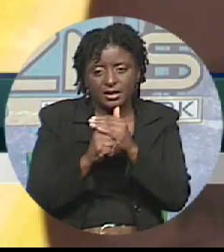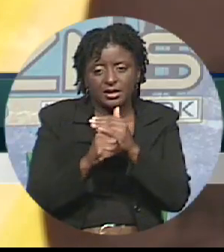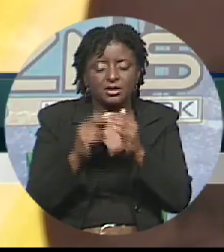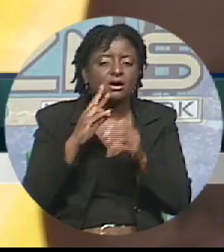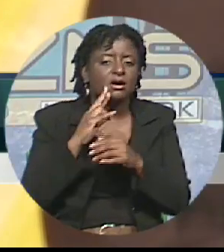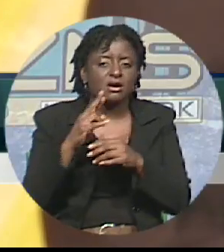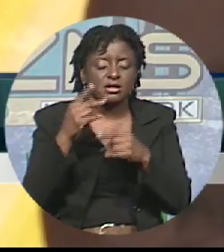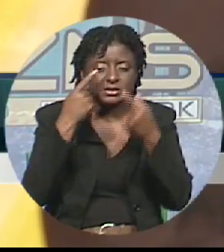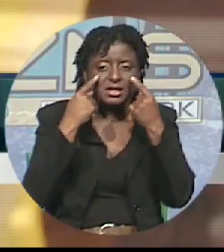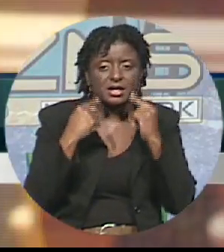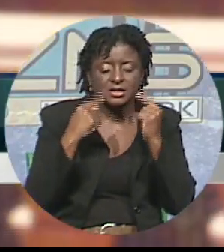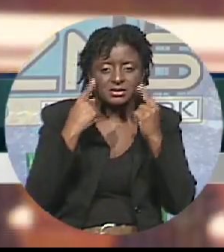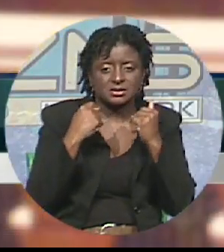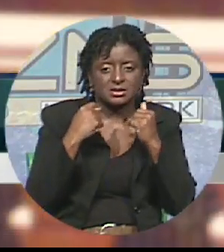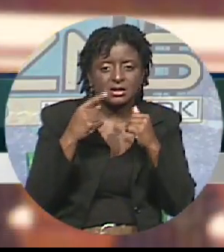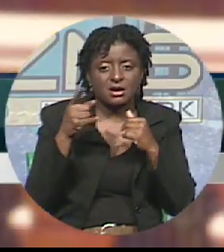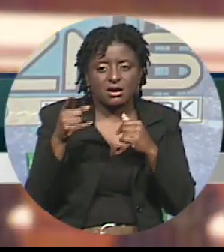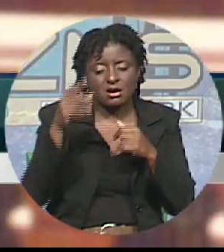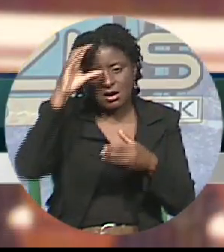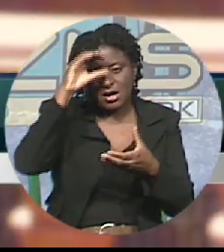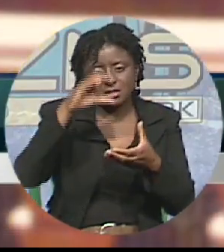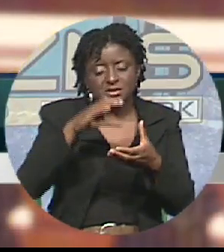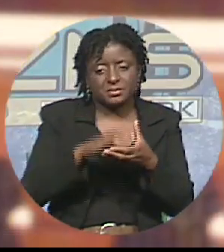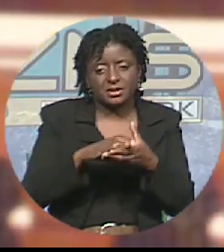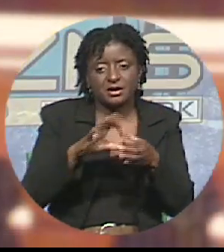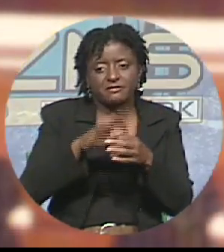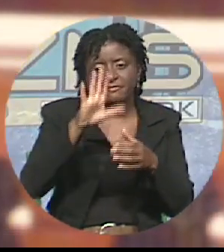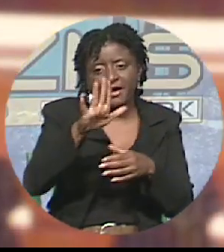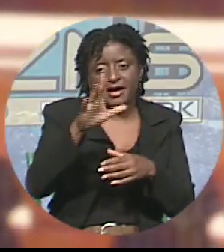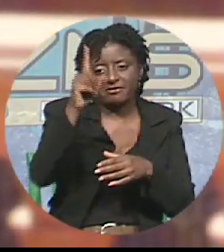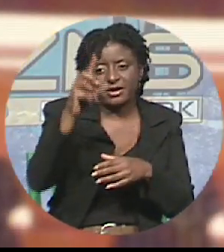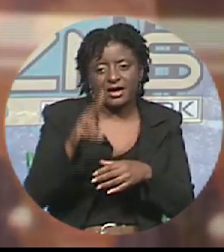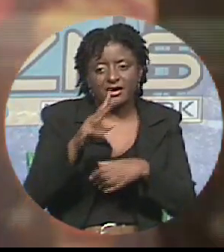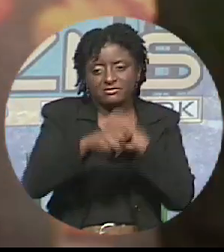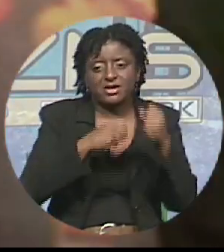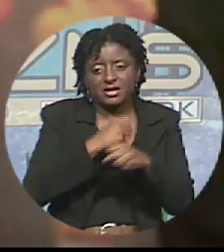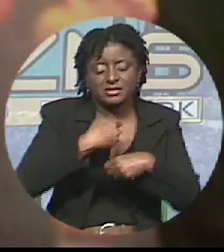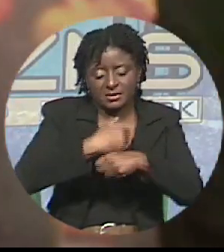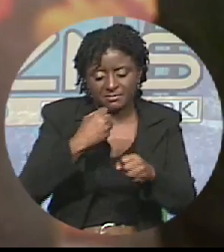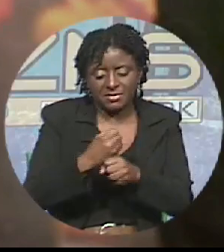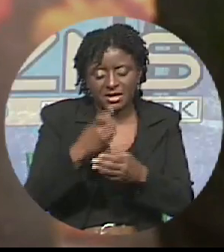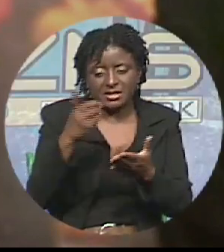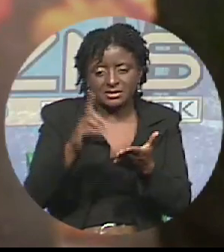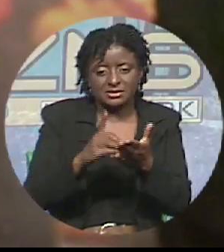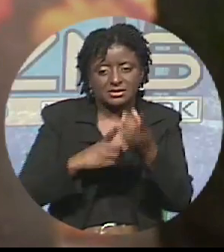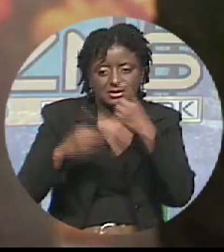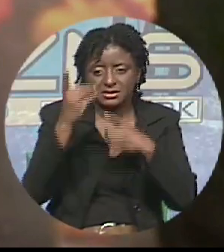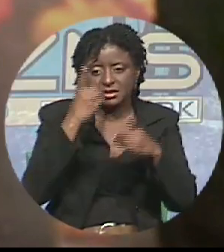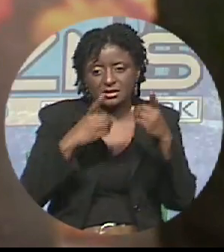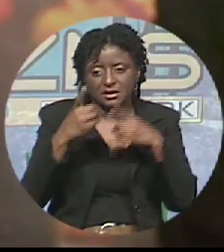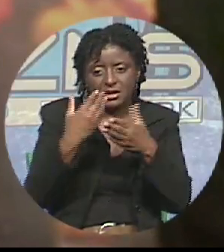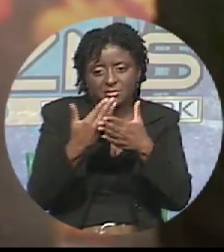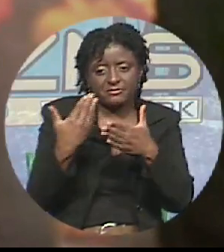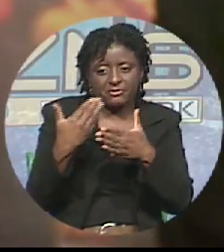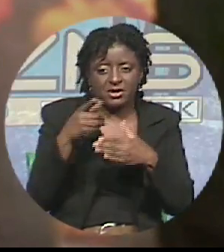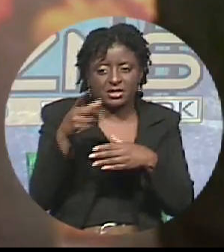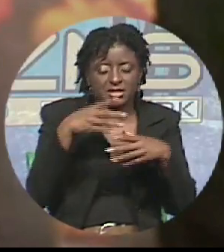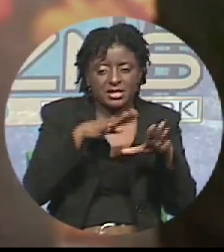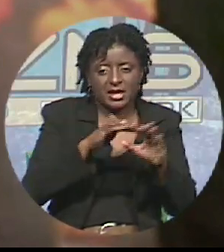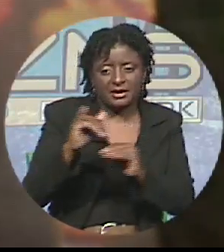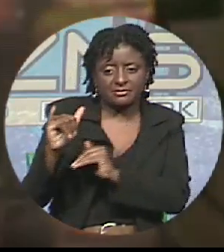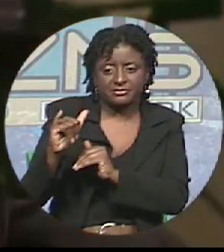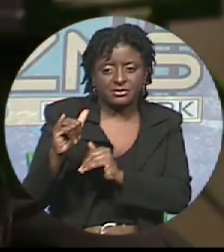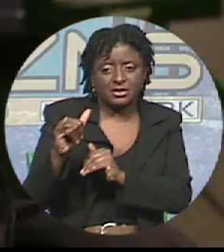her spouse of 5.5 years made dinner before he left home last Sunday and was supposed to return the same day, but that never